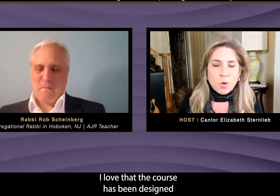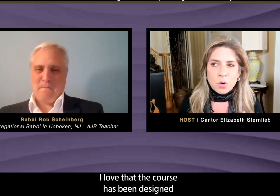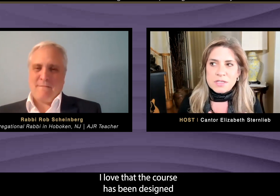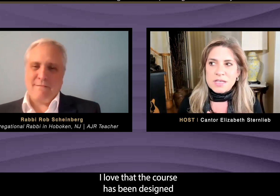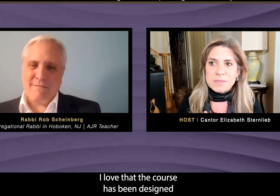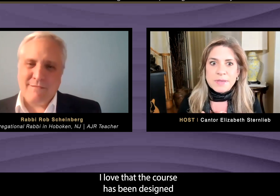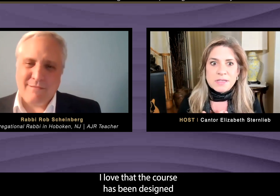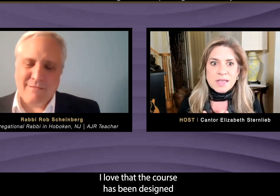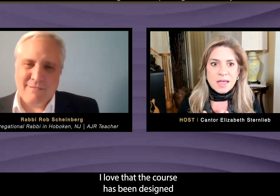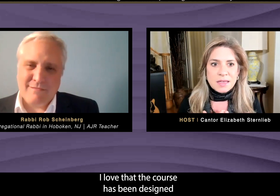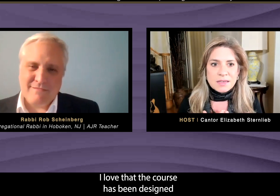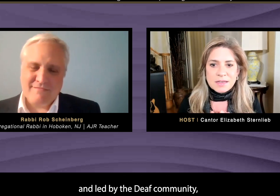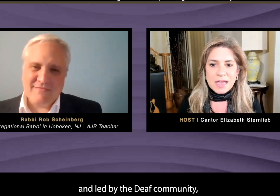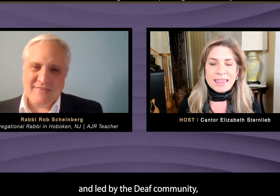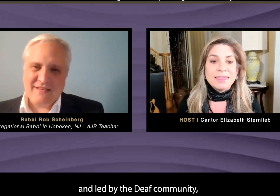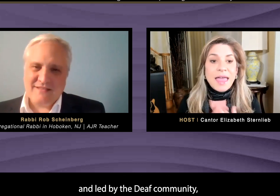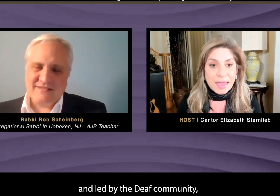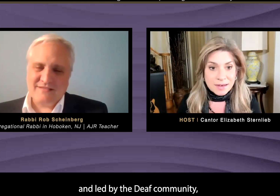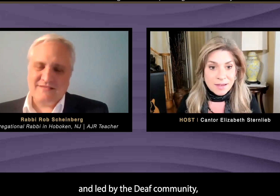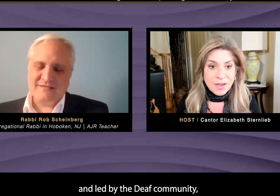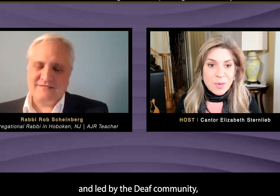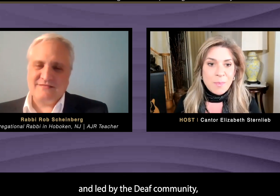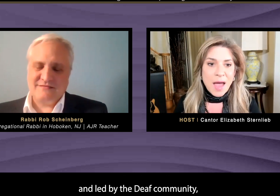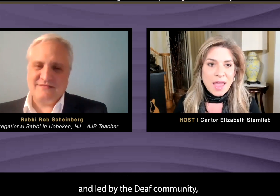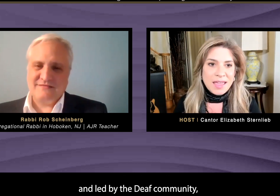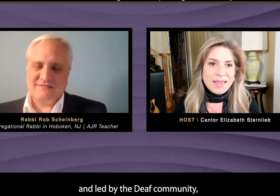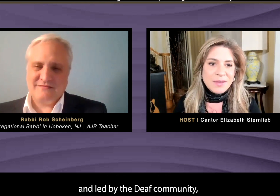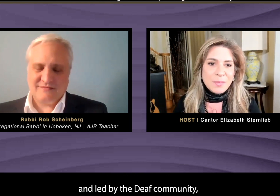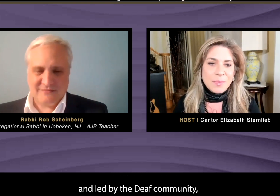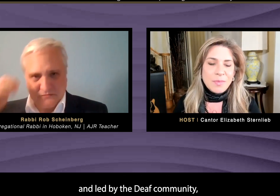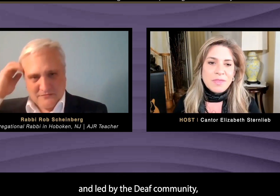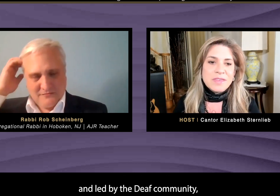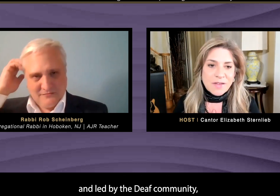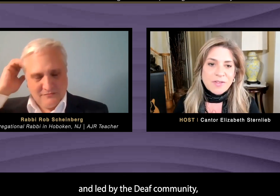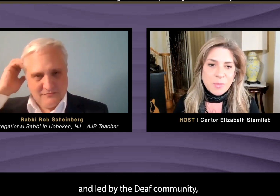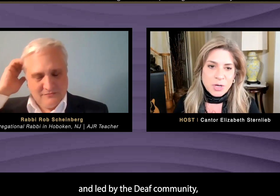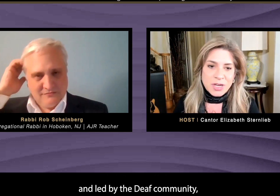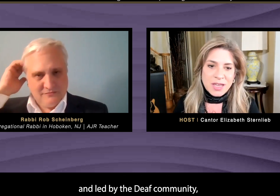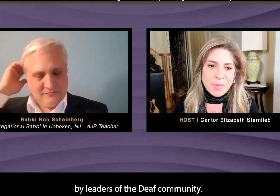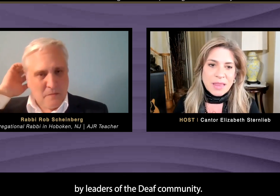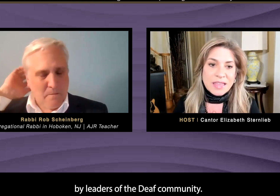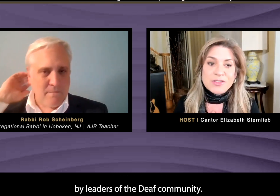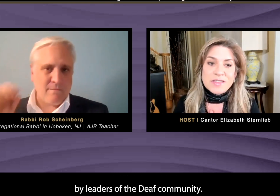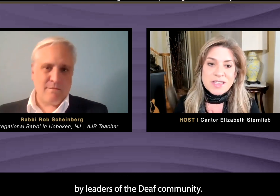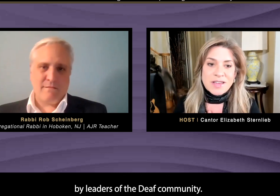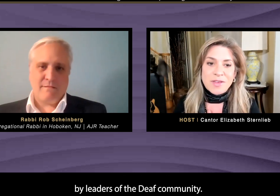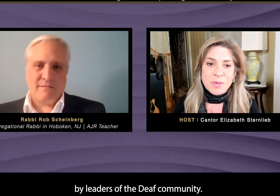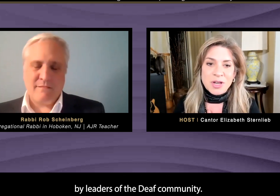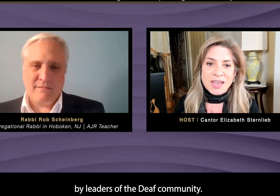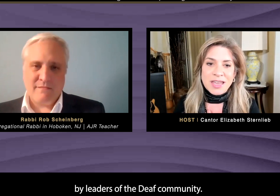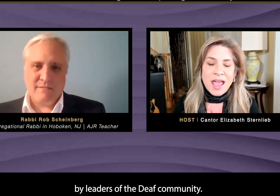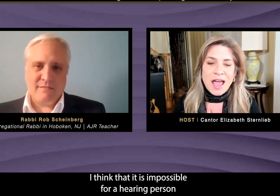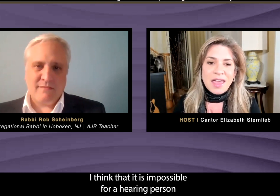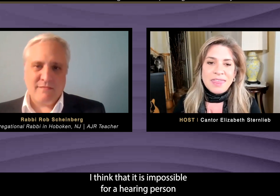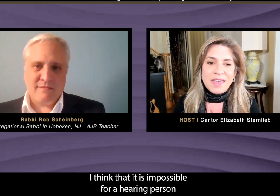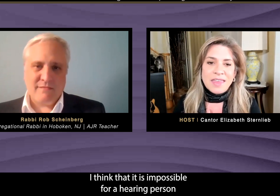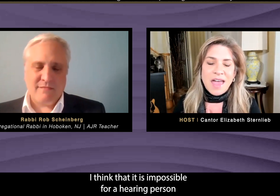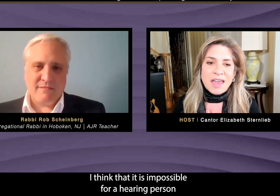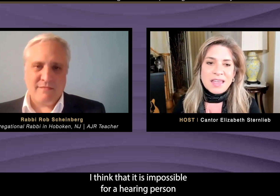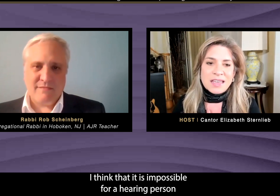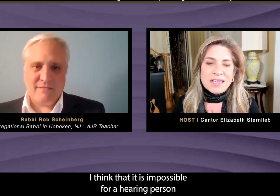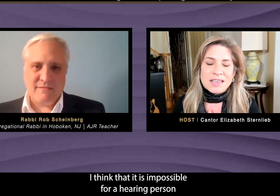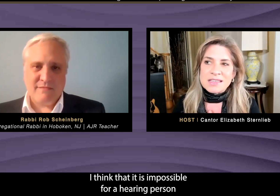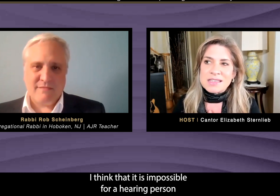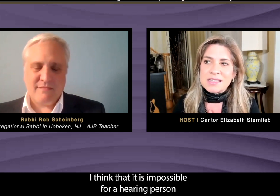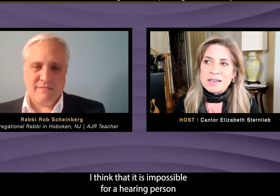that the course has been designed and led by the deaf community, by leaders in the deaf community. I think